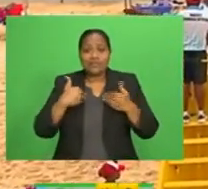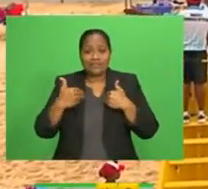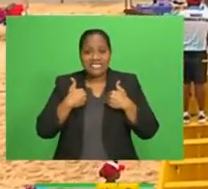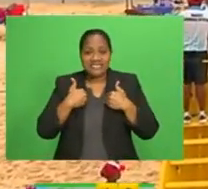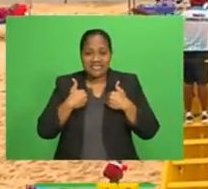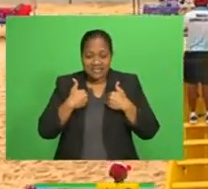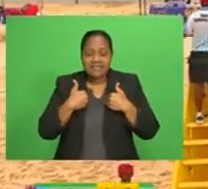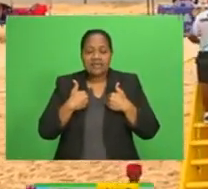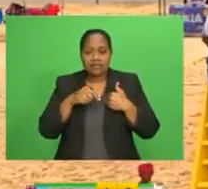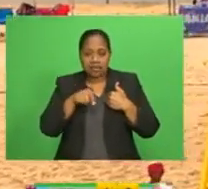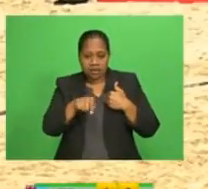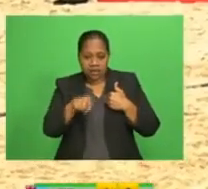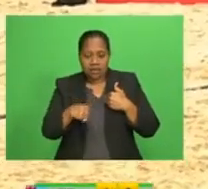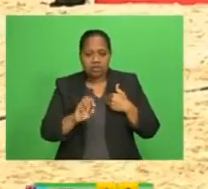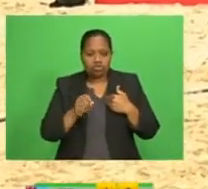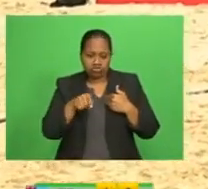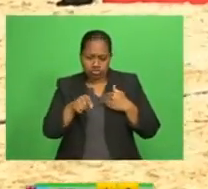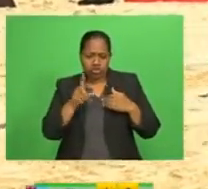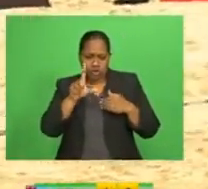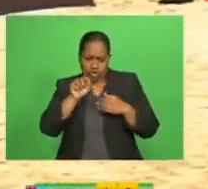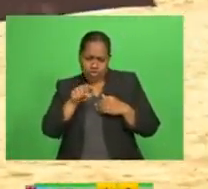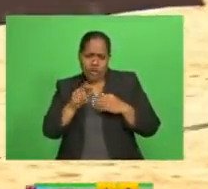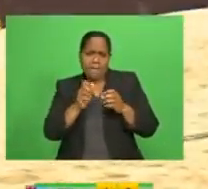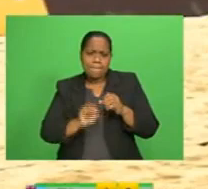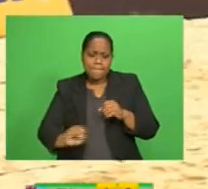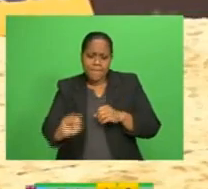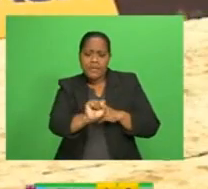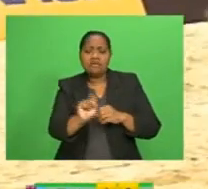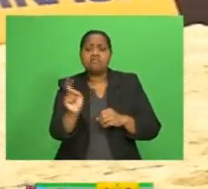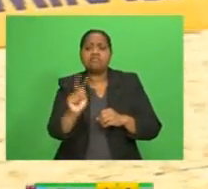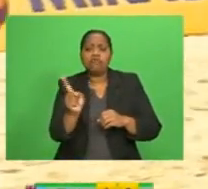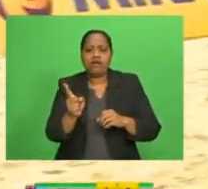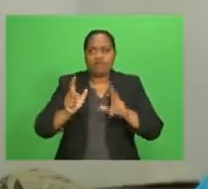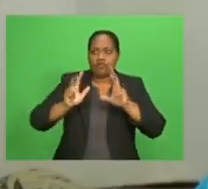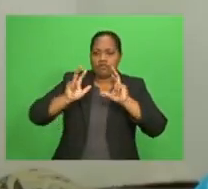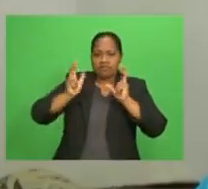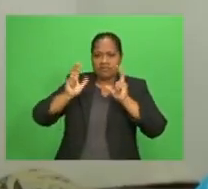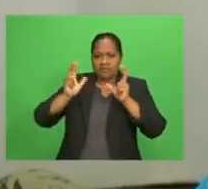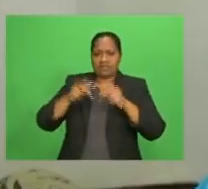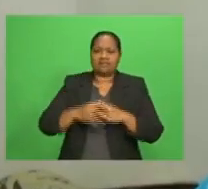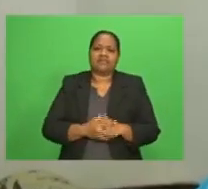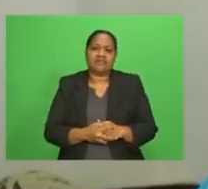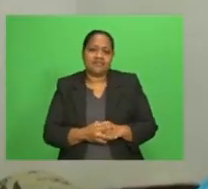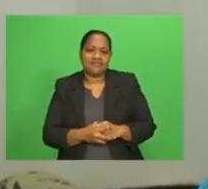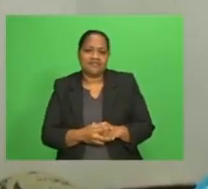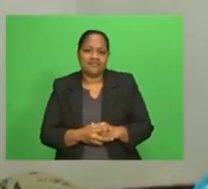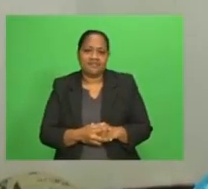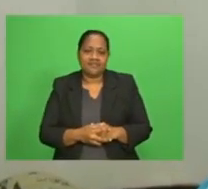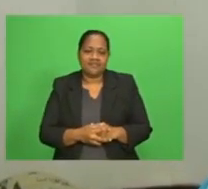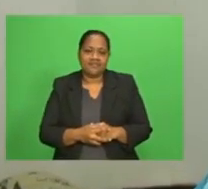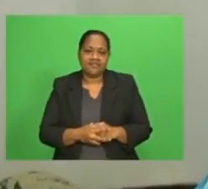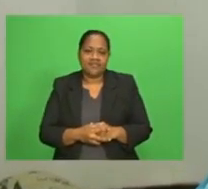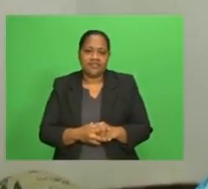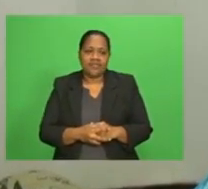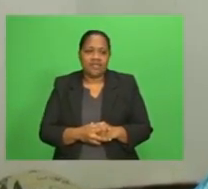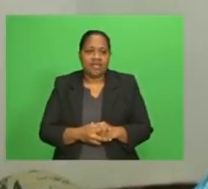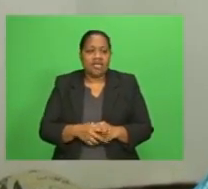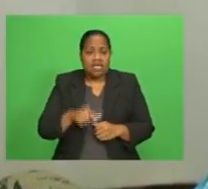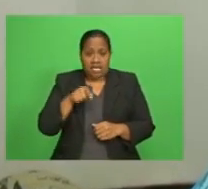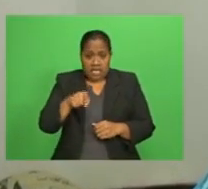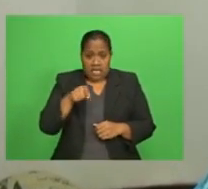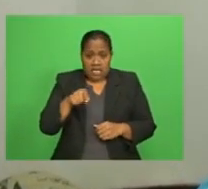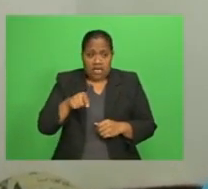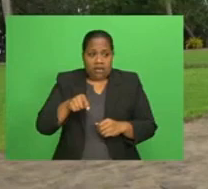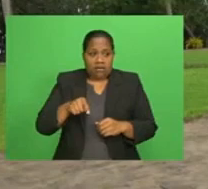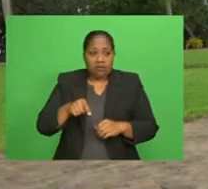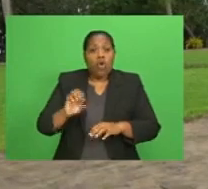3 Oceania sporting bodies to set up their academies in their high performance units. And Oceania Volleyball